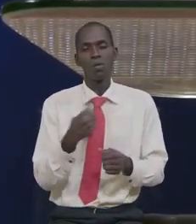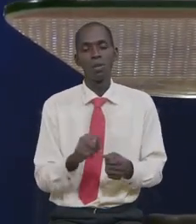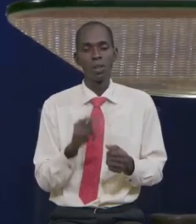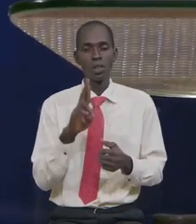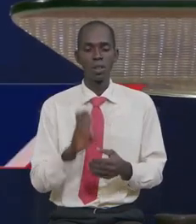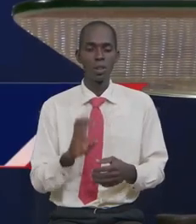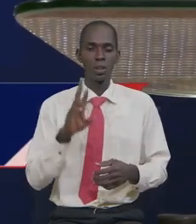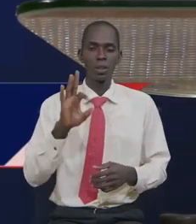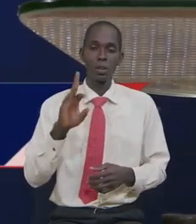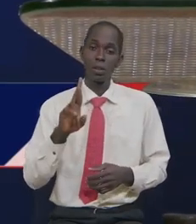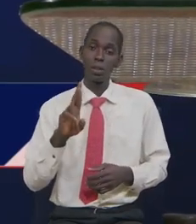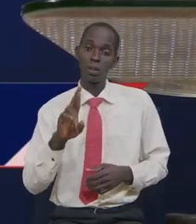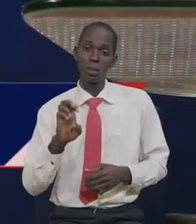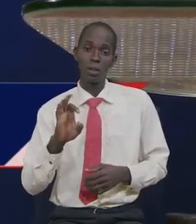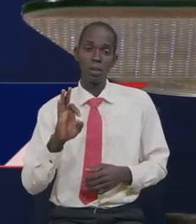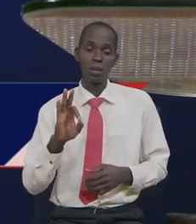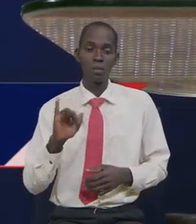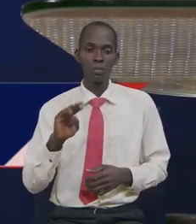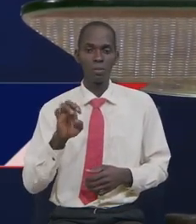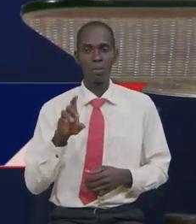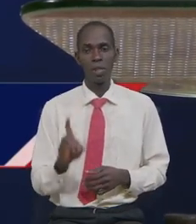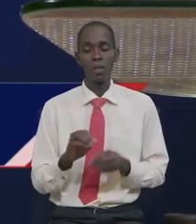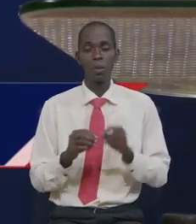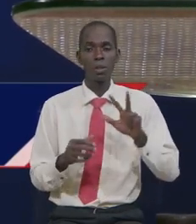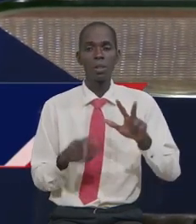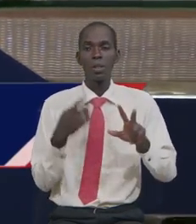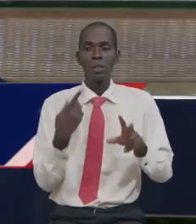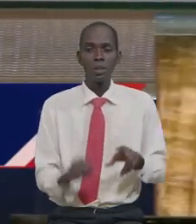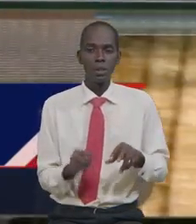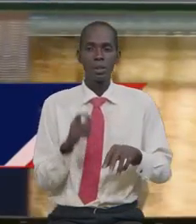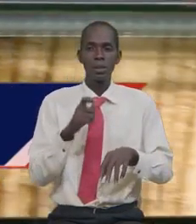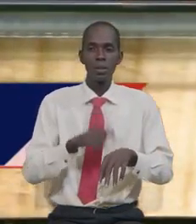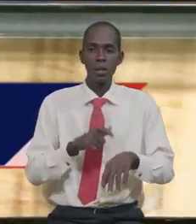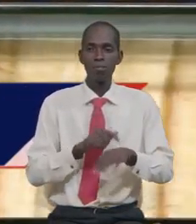the timeless perdition of regal